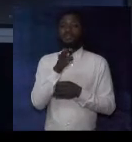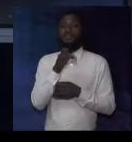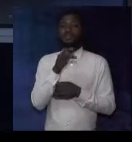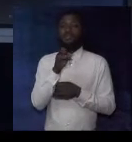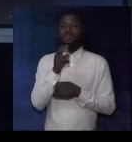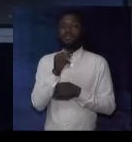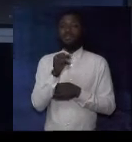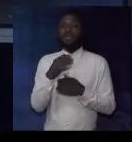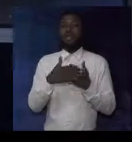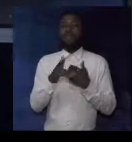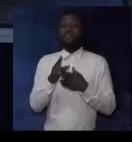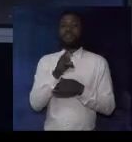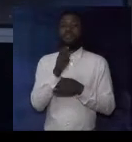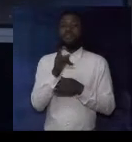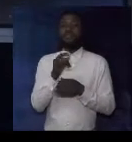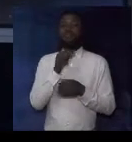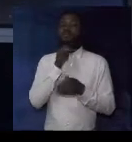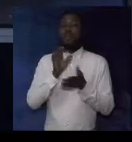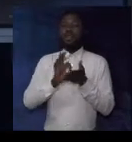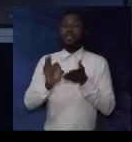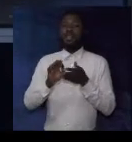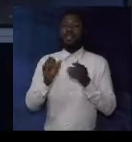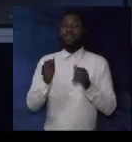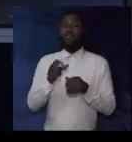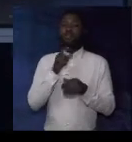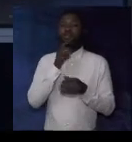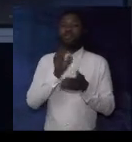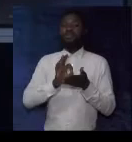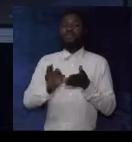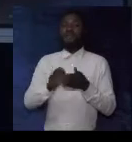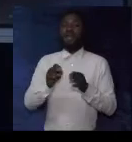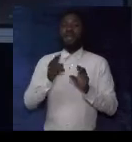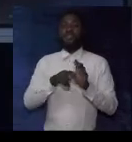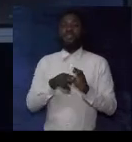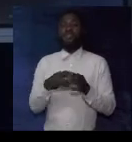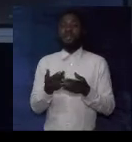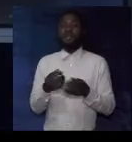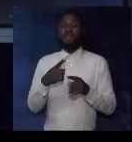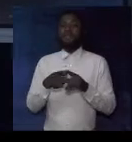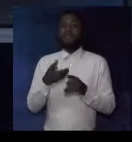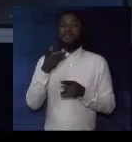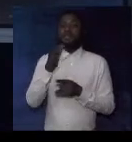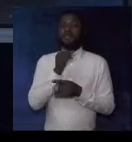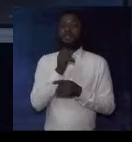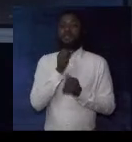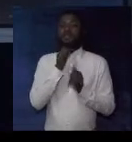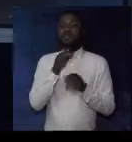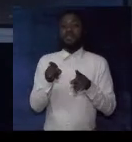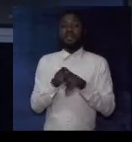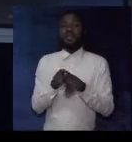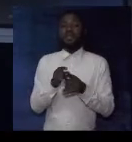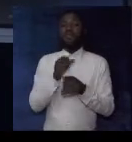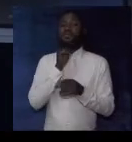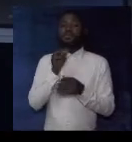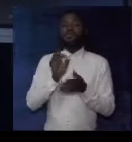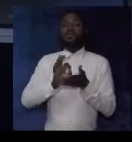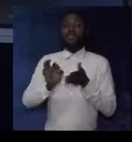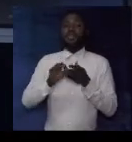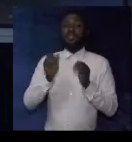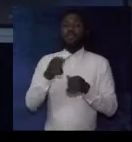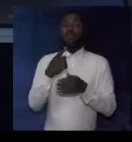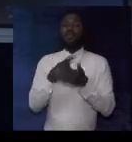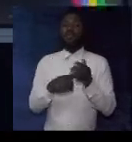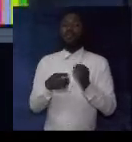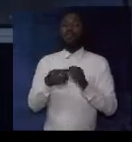say zillion. After zillion, what? Uncountable. After uncountable, what? Uncountable, and so on and so forth. But there is nothing like uncountable or